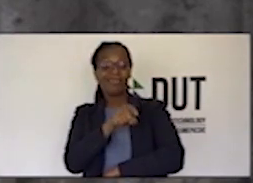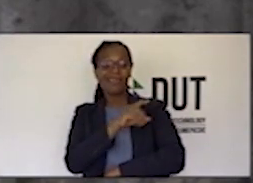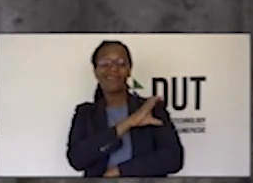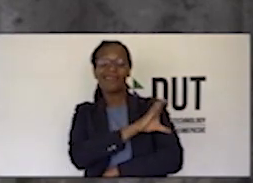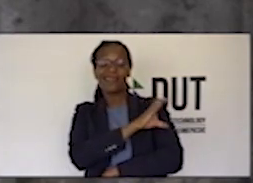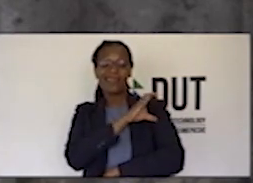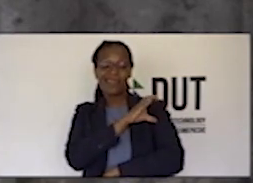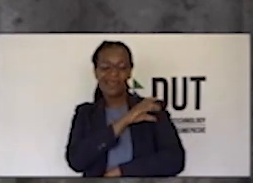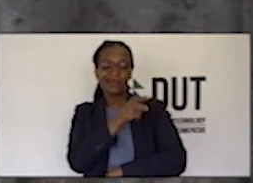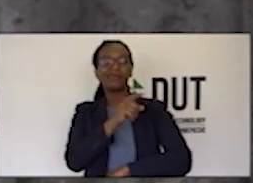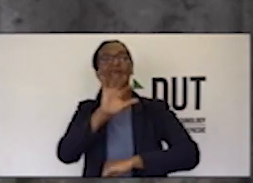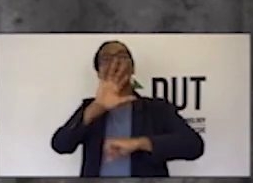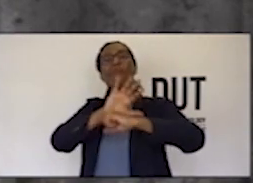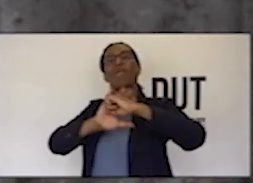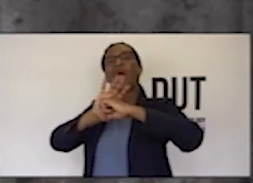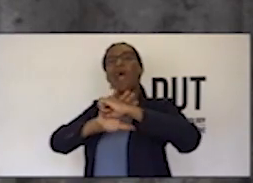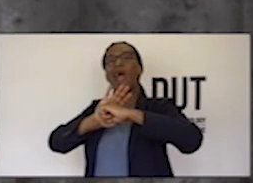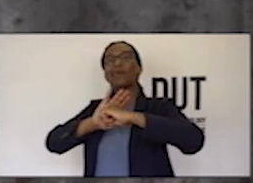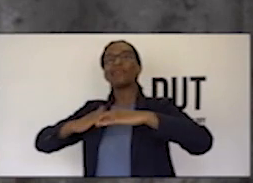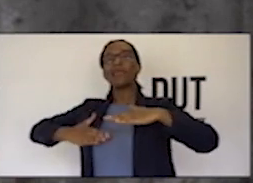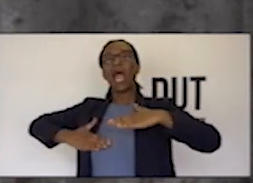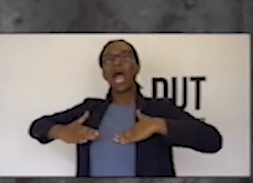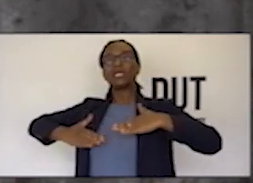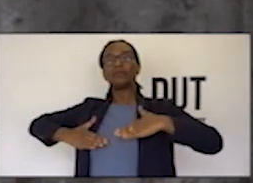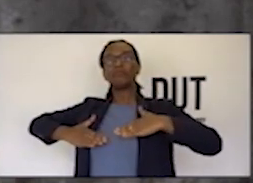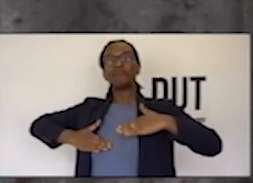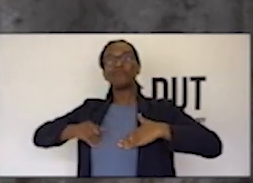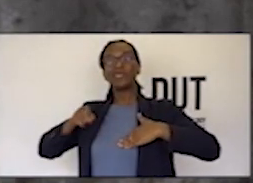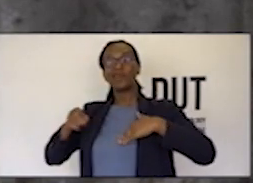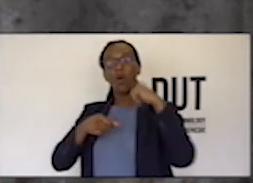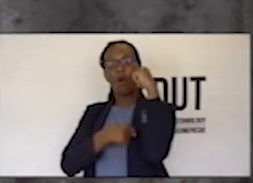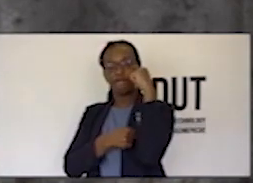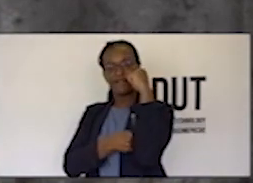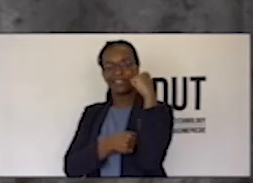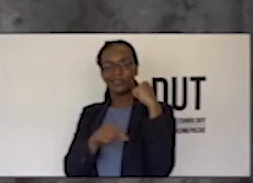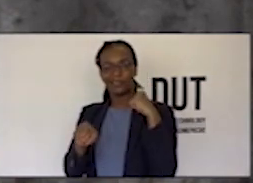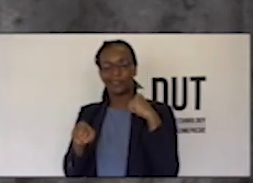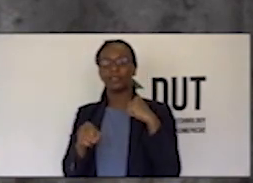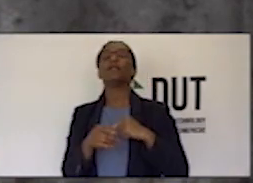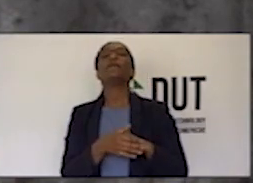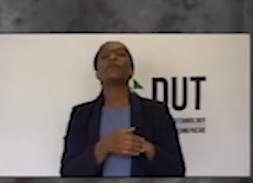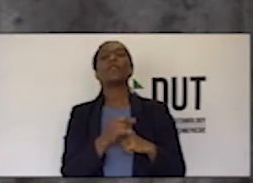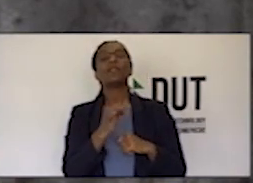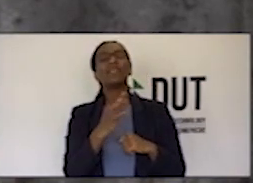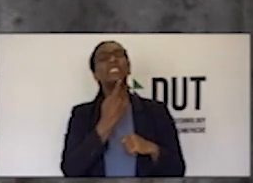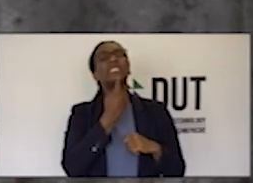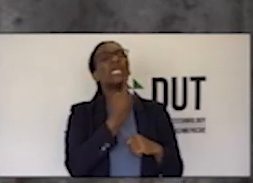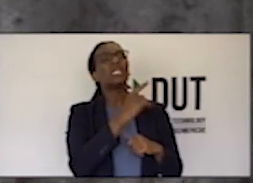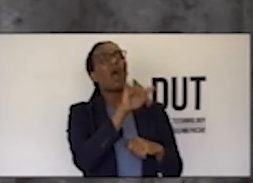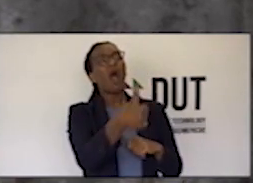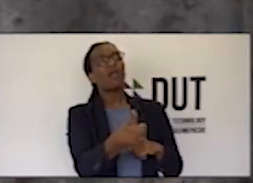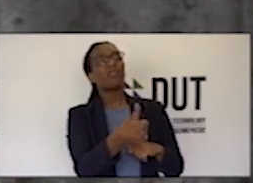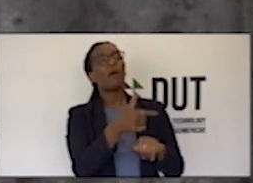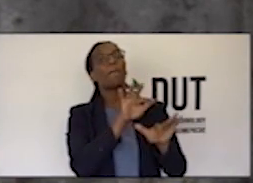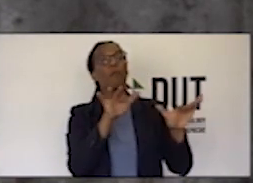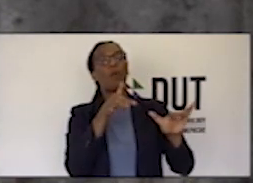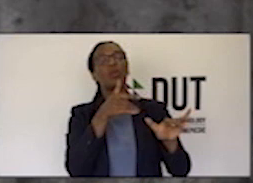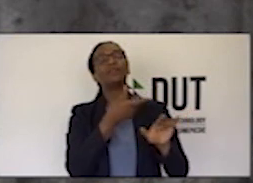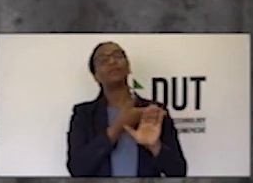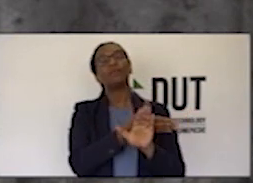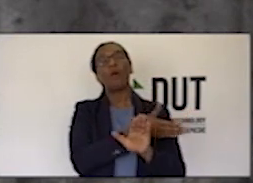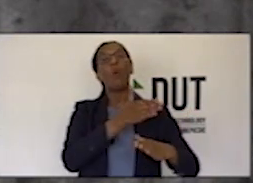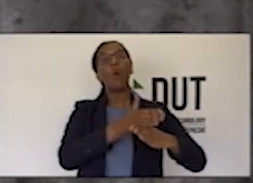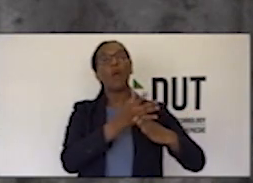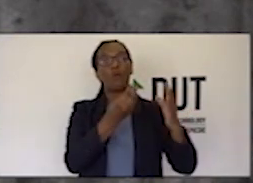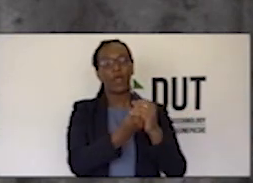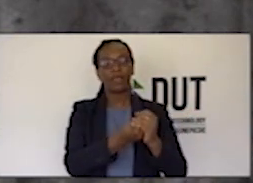situated behind the admin block at the Indumiso campus. As our colleagues have already indicated, all